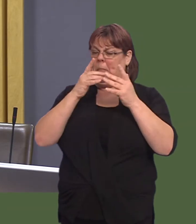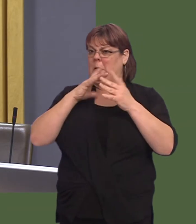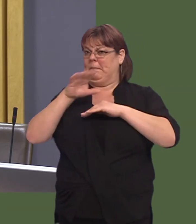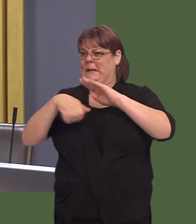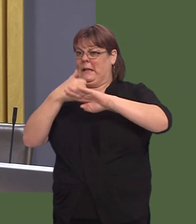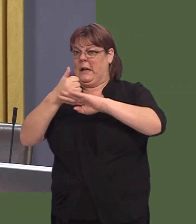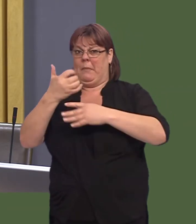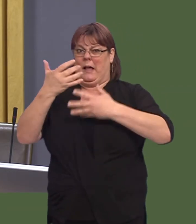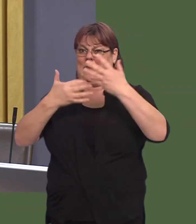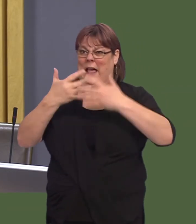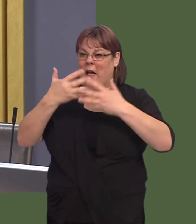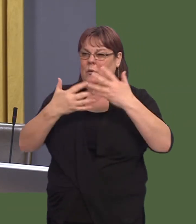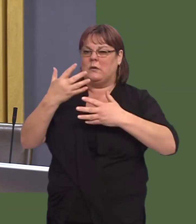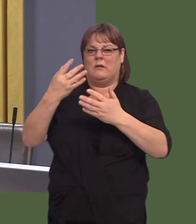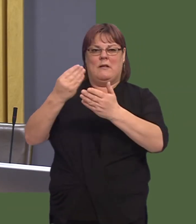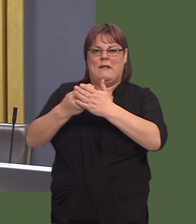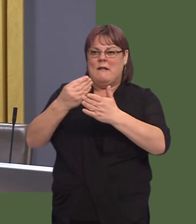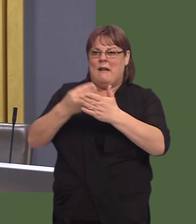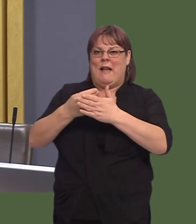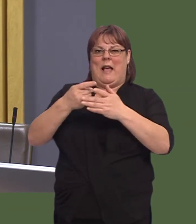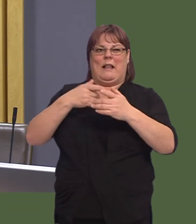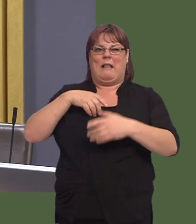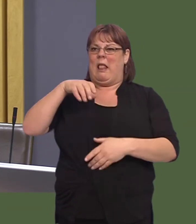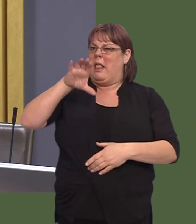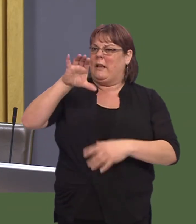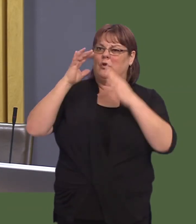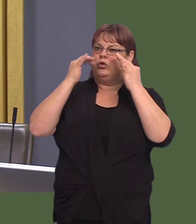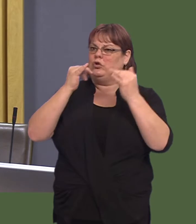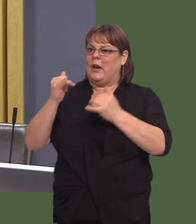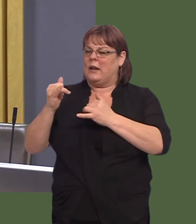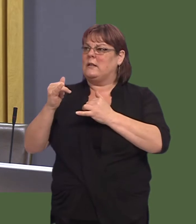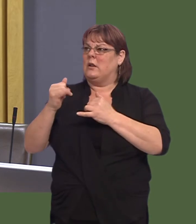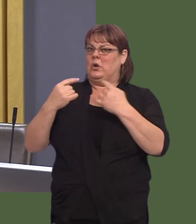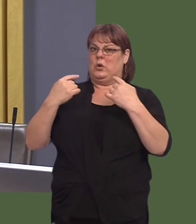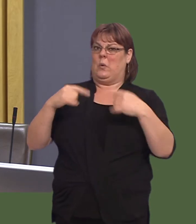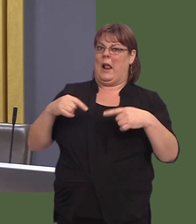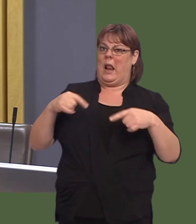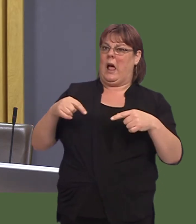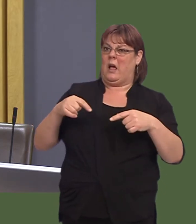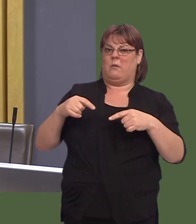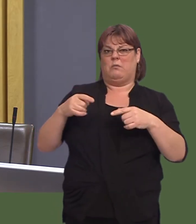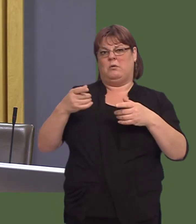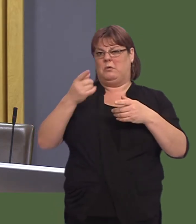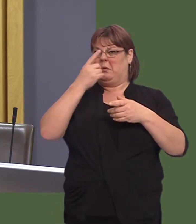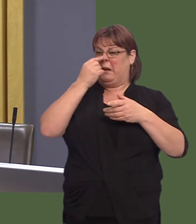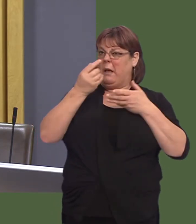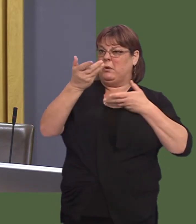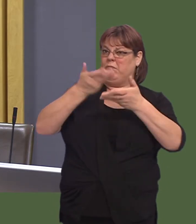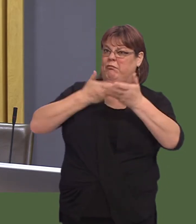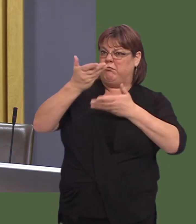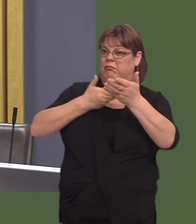in place necessary financial and licence checks to allow new accounts to be opened, certainly this side